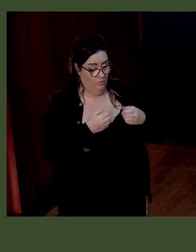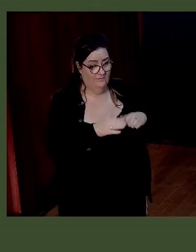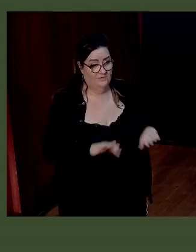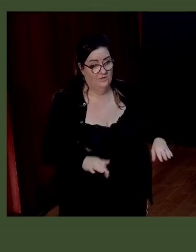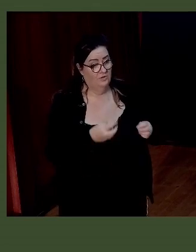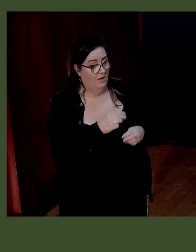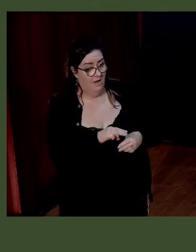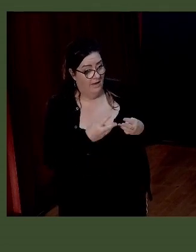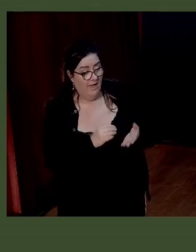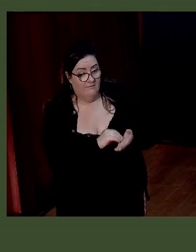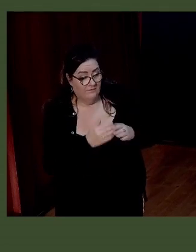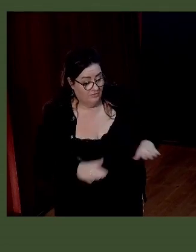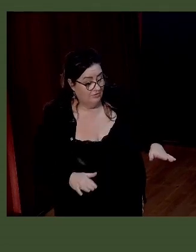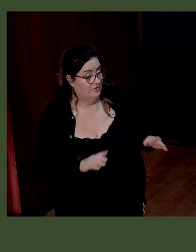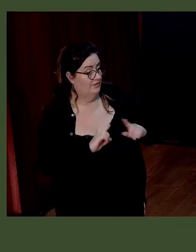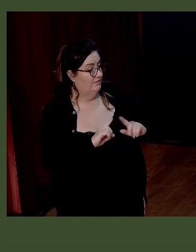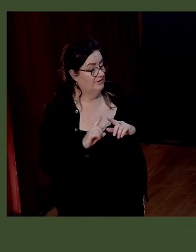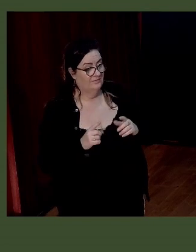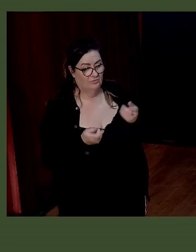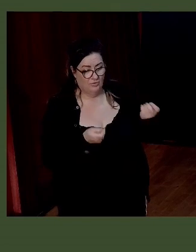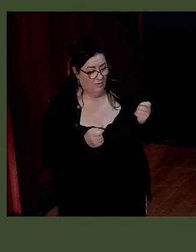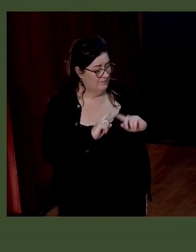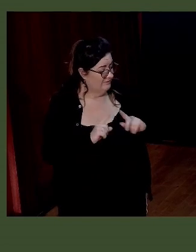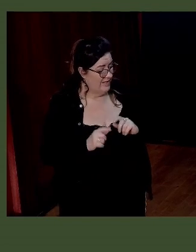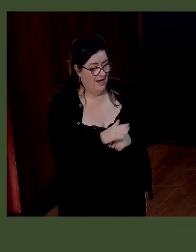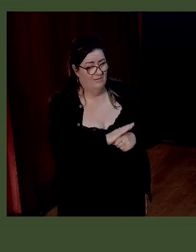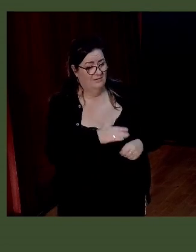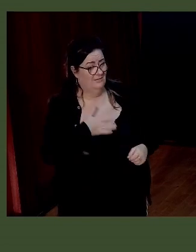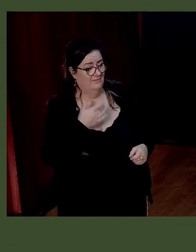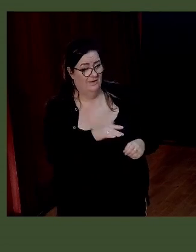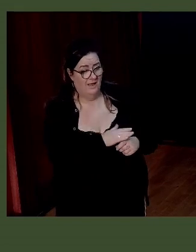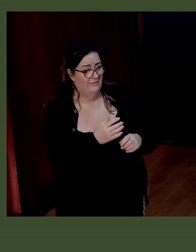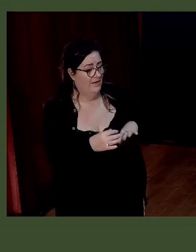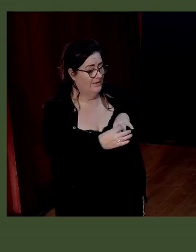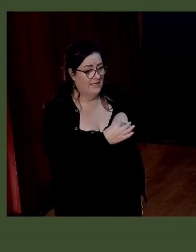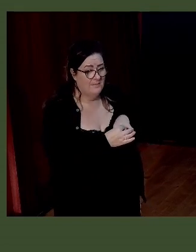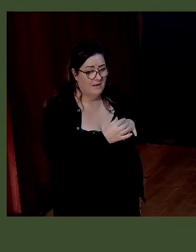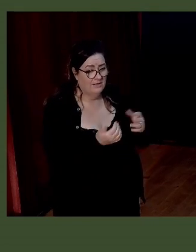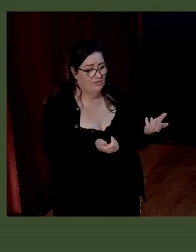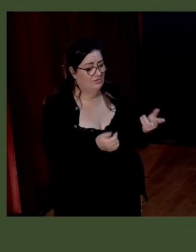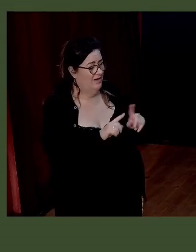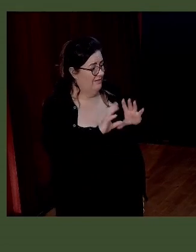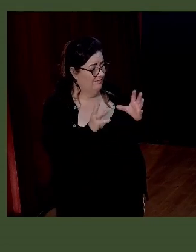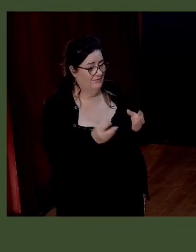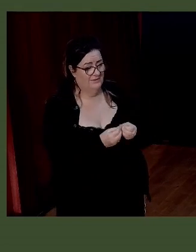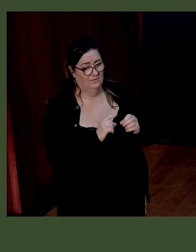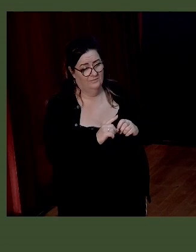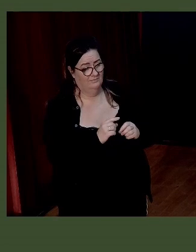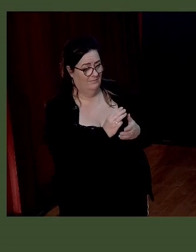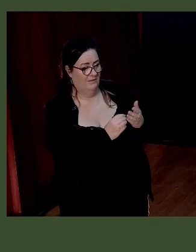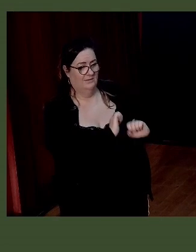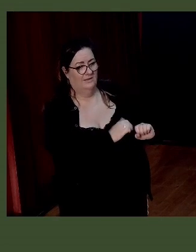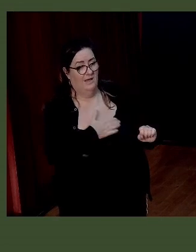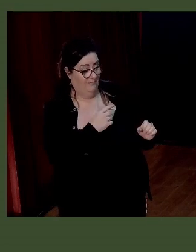work outside the home. Of course, the Civil Service Amendment Act controlled that. We had introductions of a marriage bar and other aspects